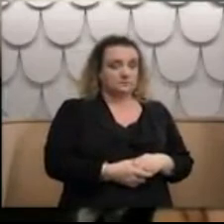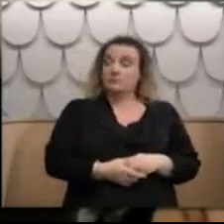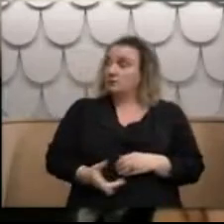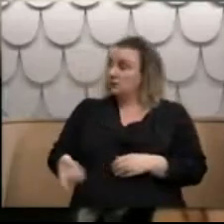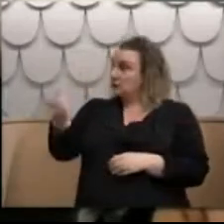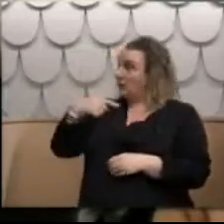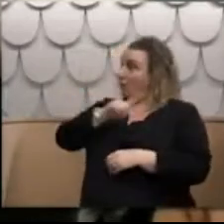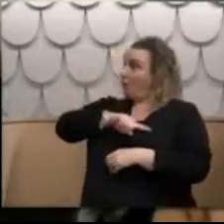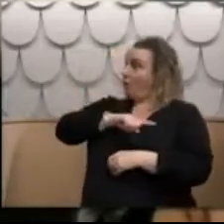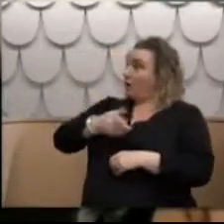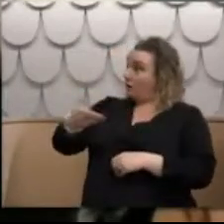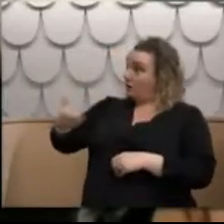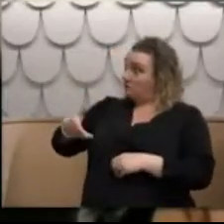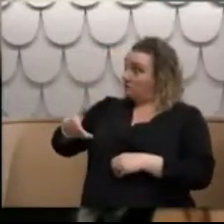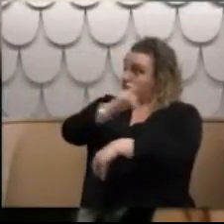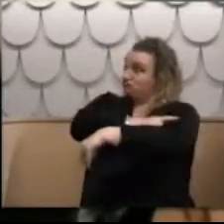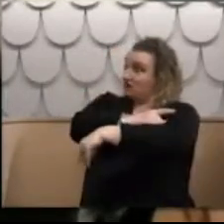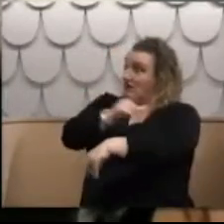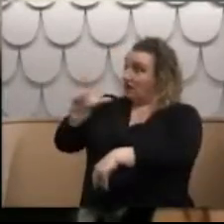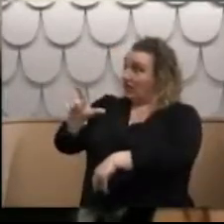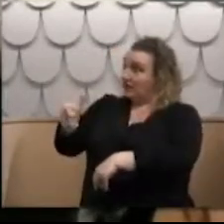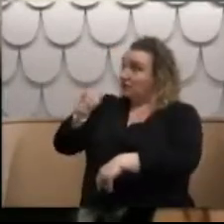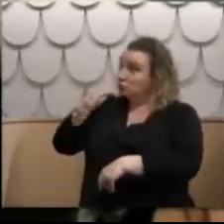tell you why they were giving it to you?